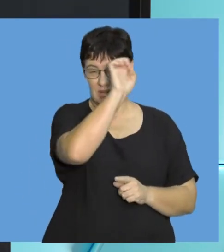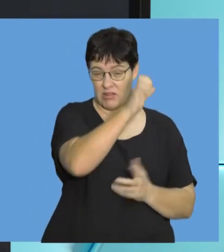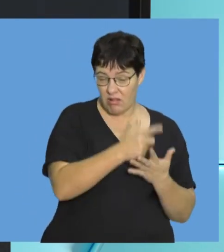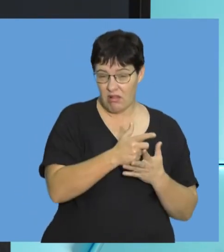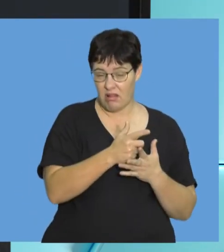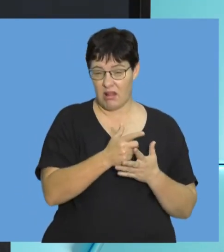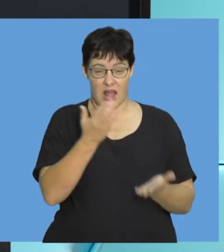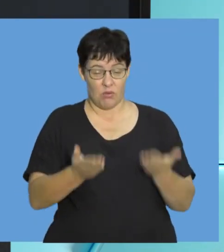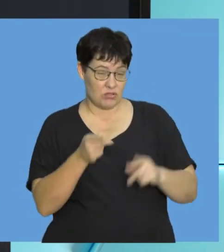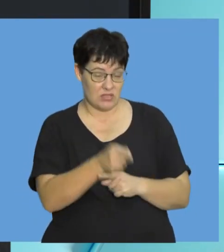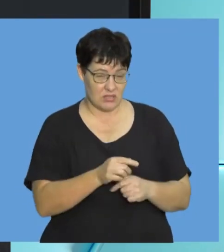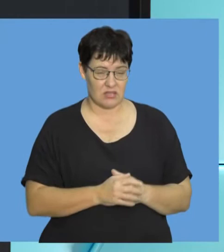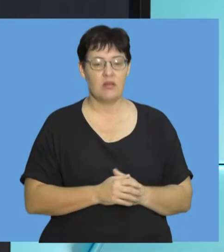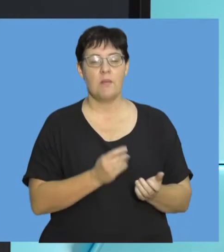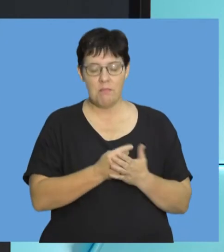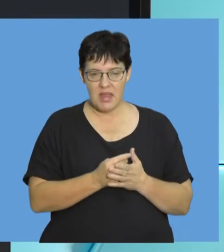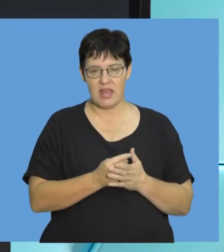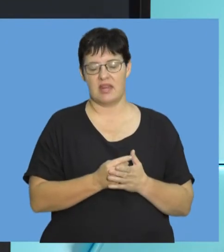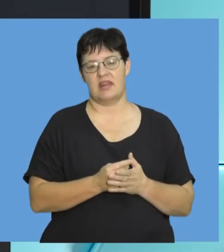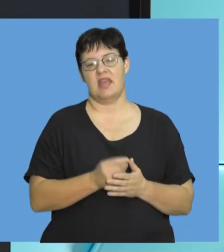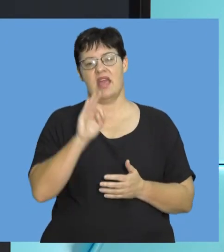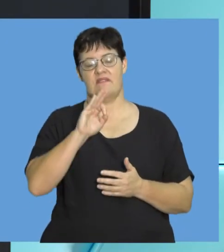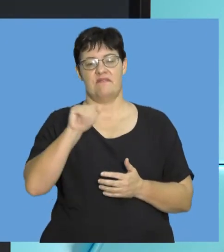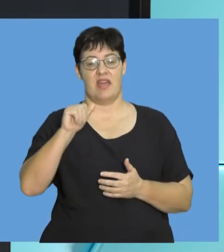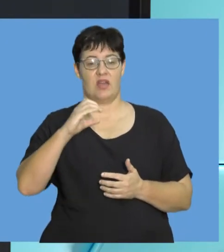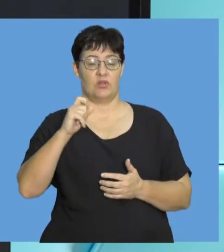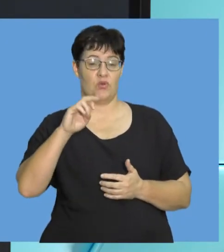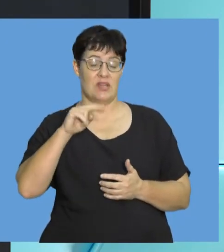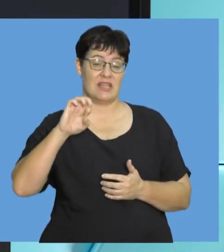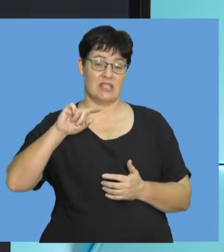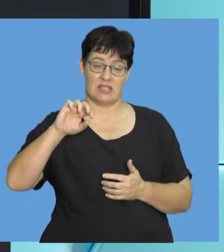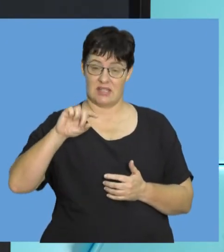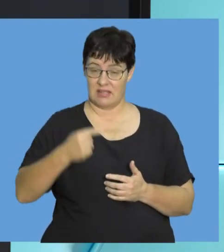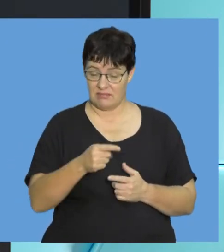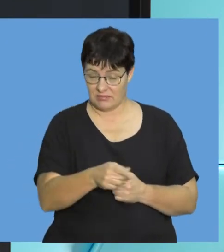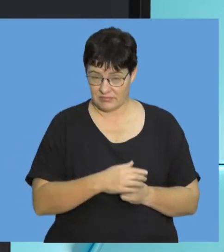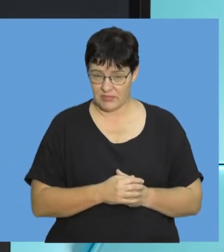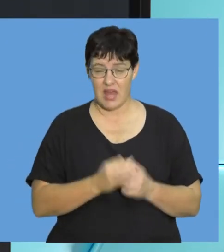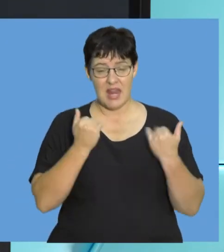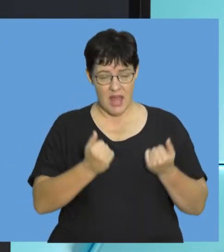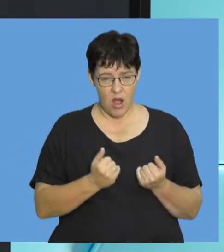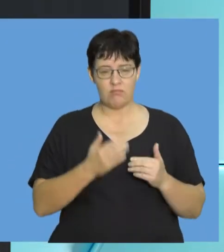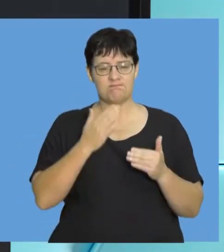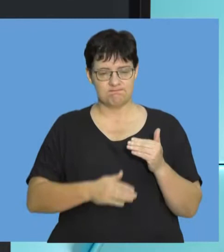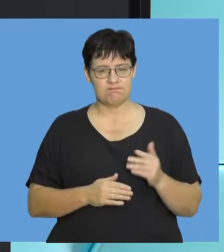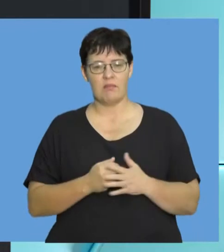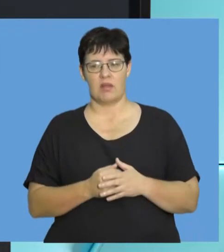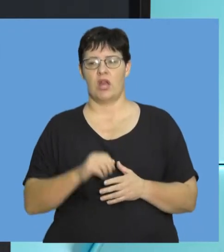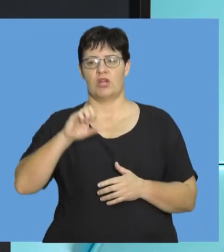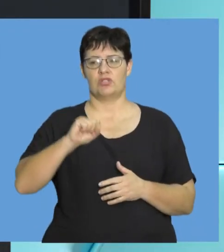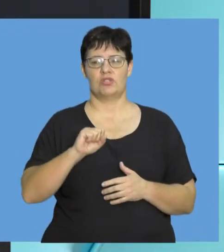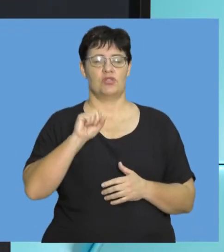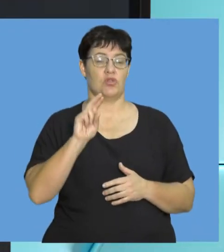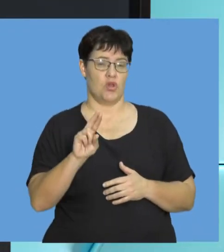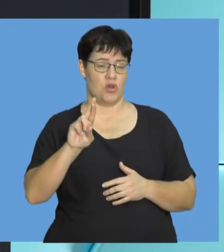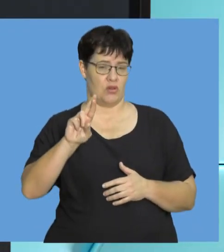equations, right, that have to do with factorization and all of that. So now we're going to just close it off with some sets there and